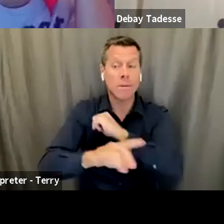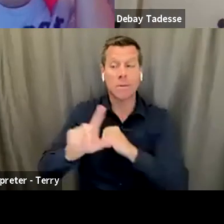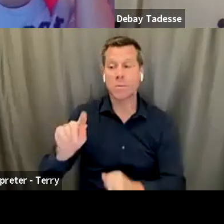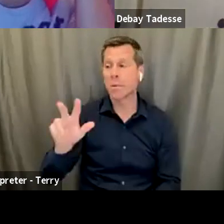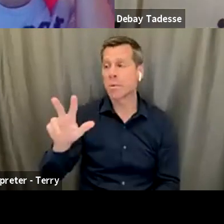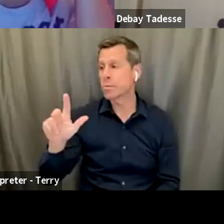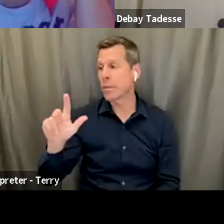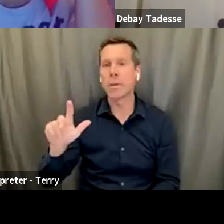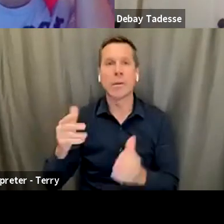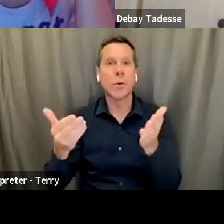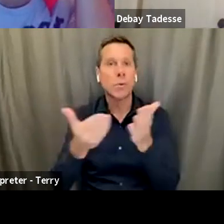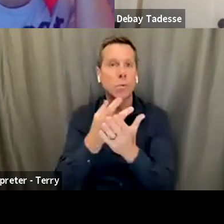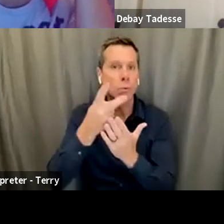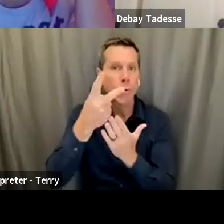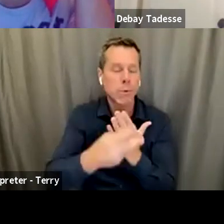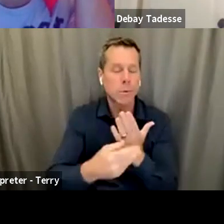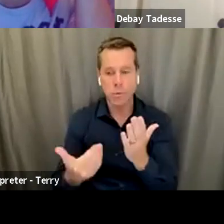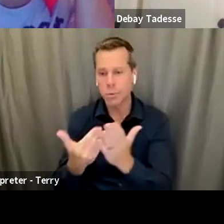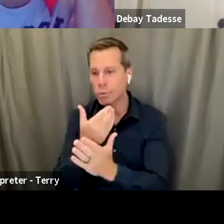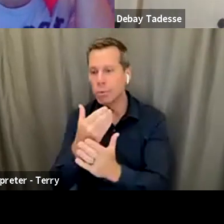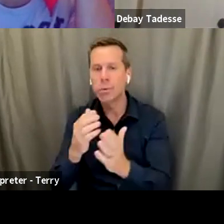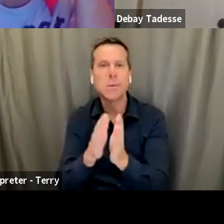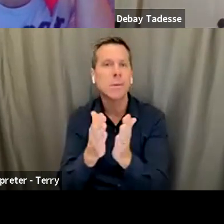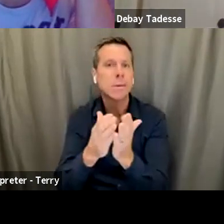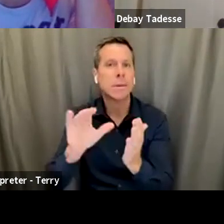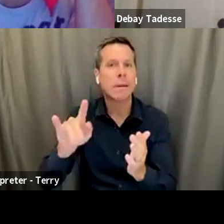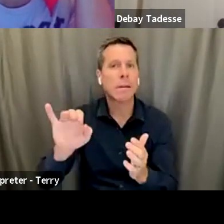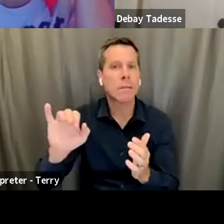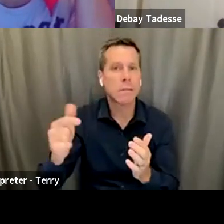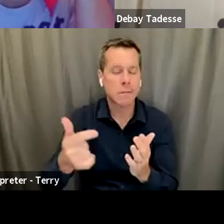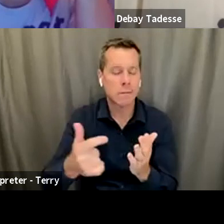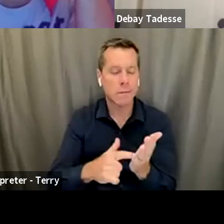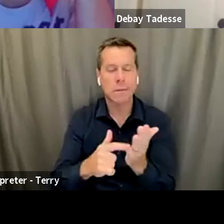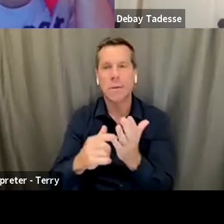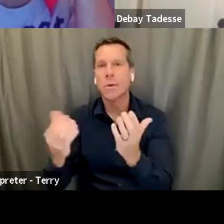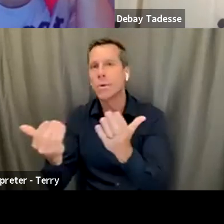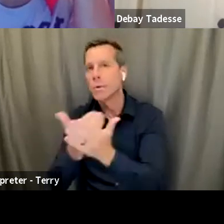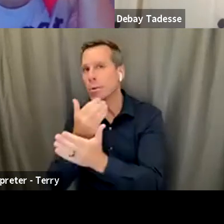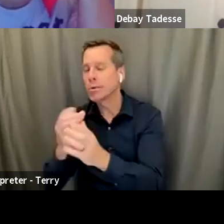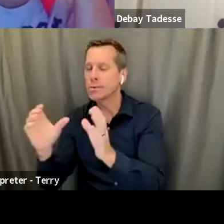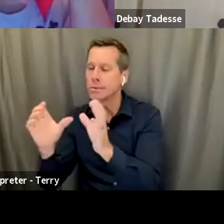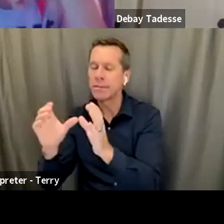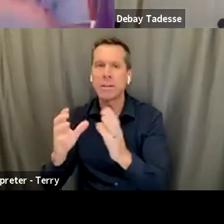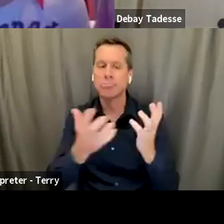new catalog, the new certificate, the new degree, all of those things are available to them.